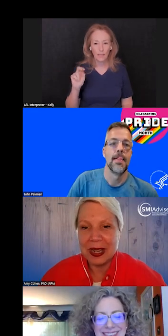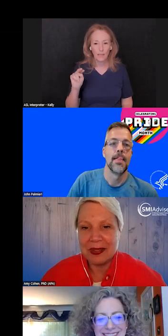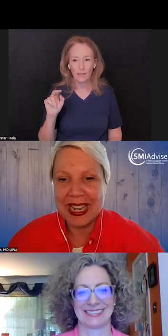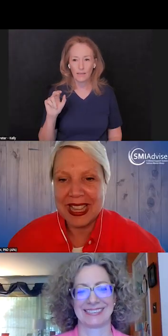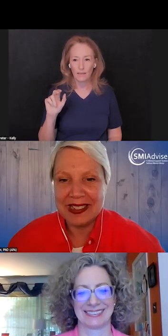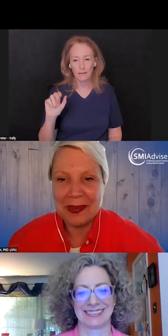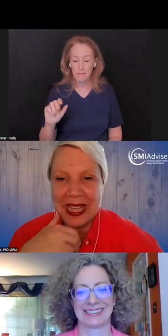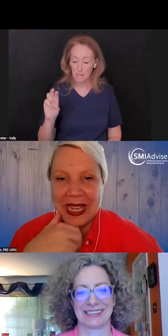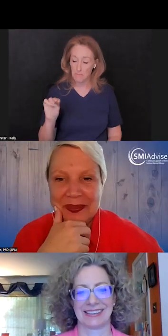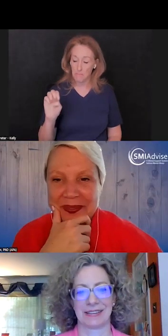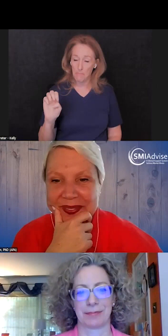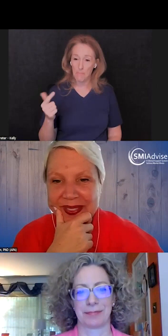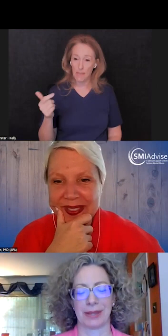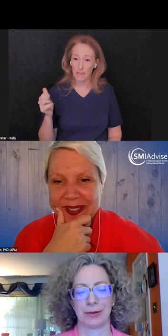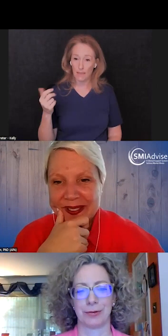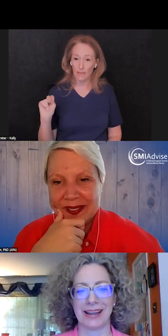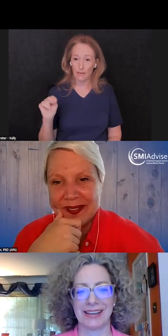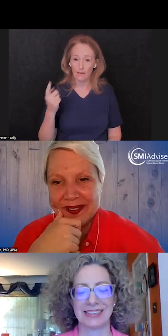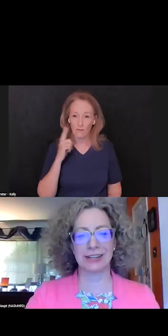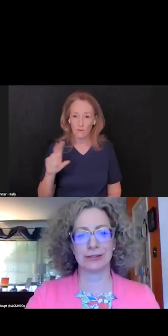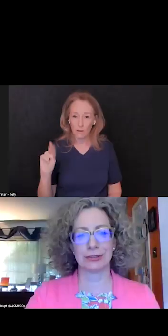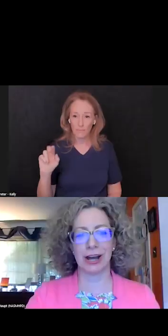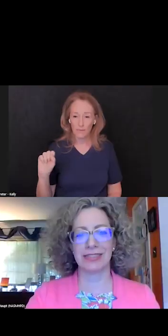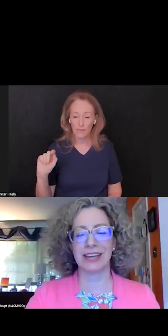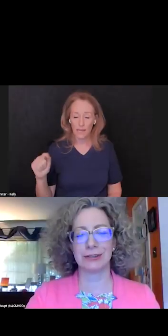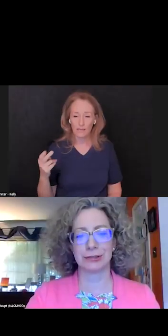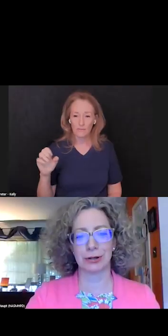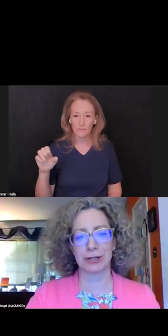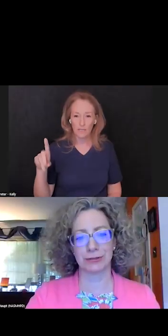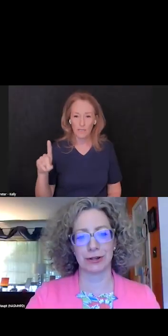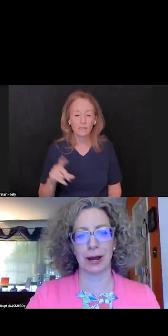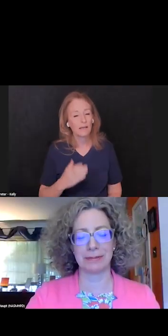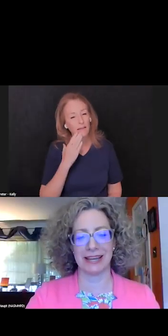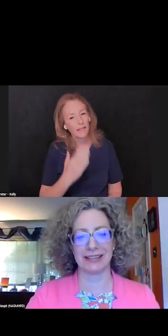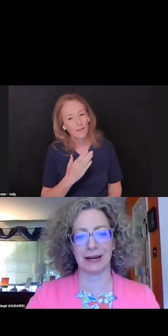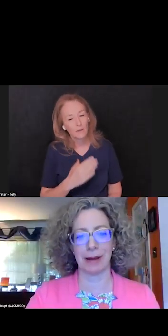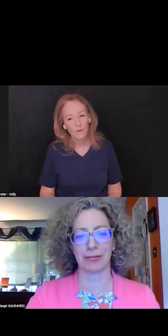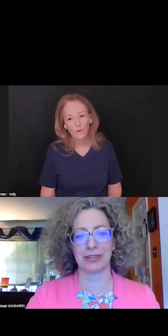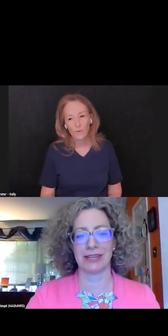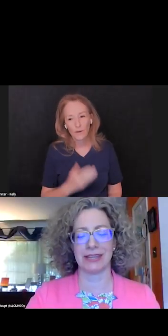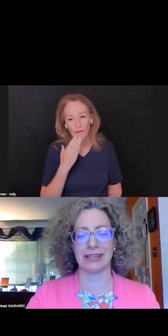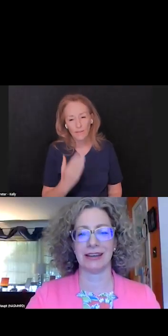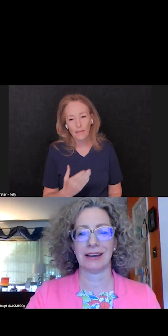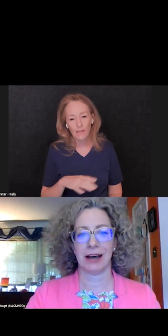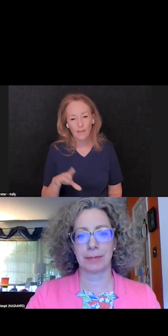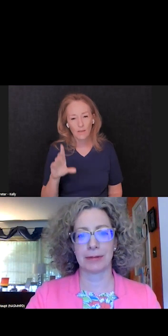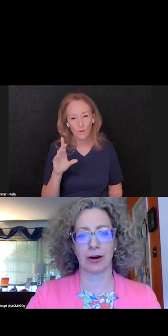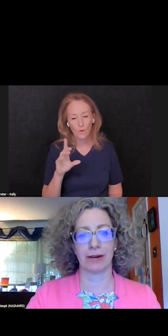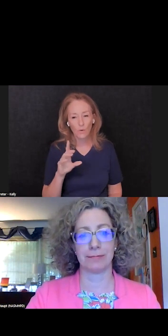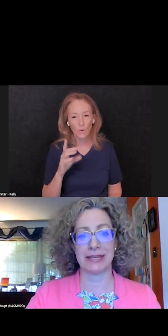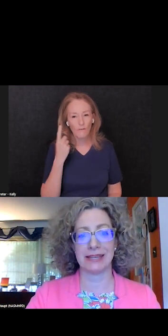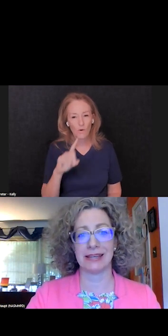love to hear an update. Thanks, Megan. Great. Thank you, John. Thank you so much for your update about the